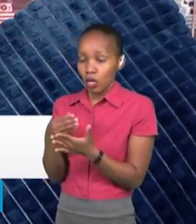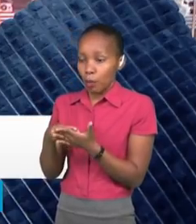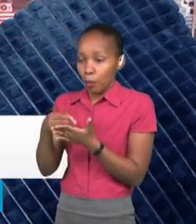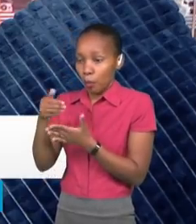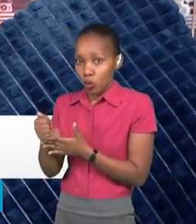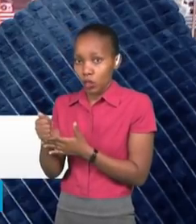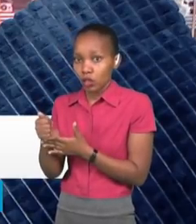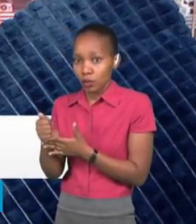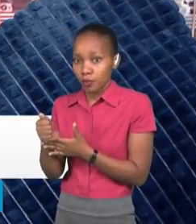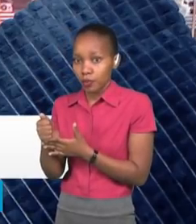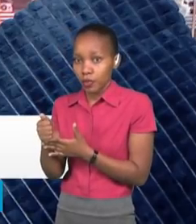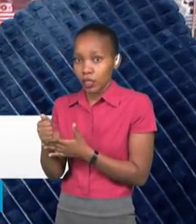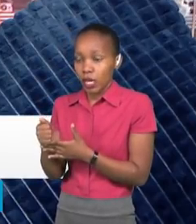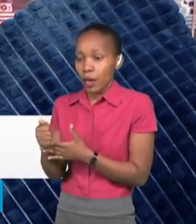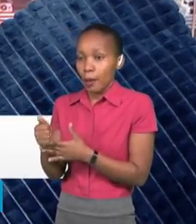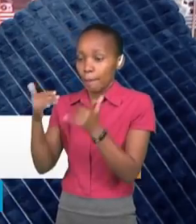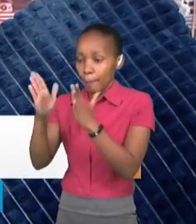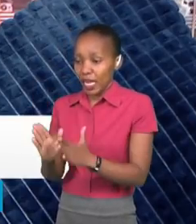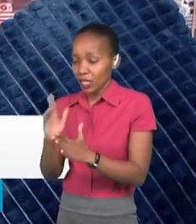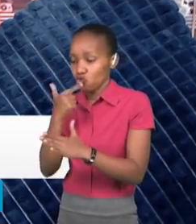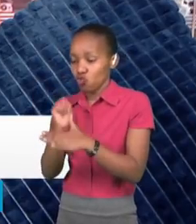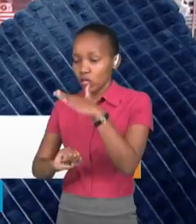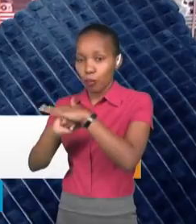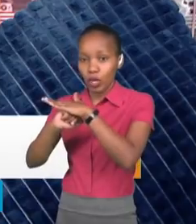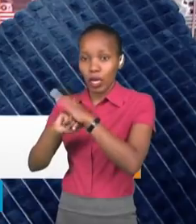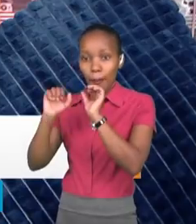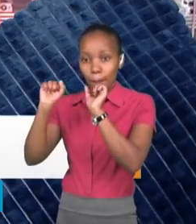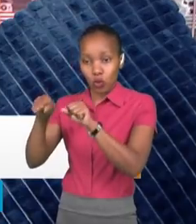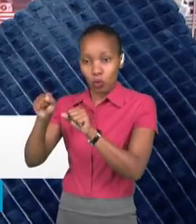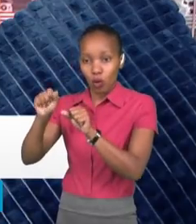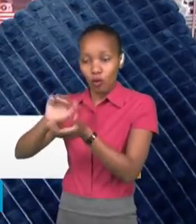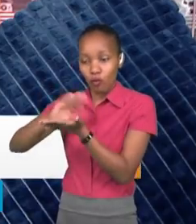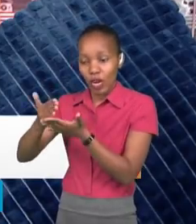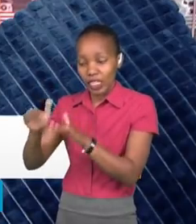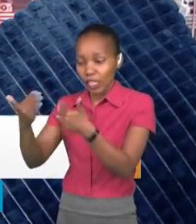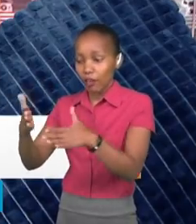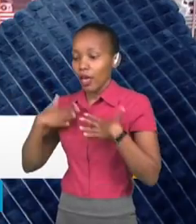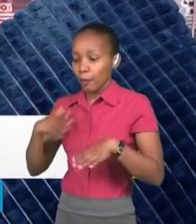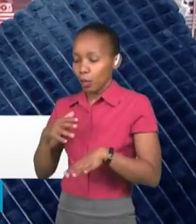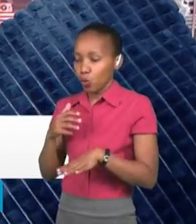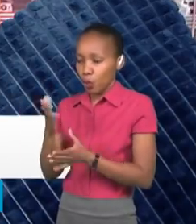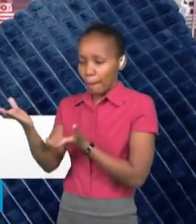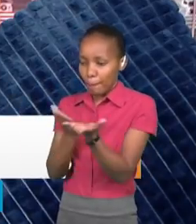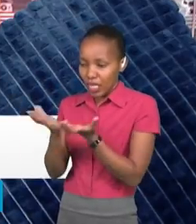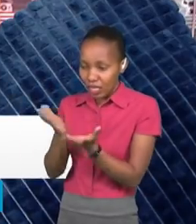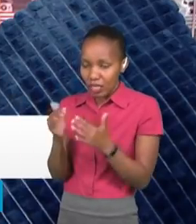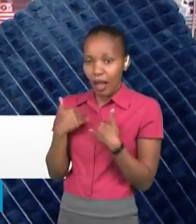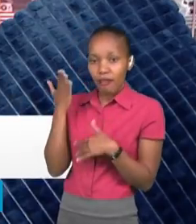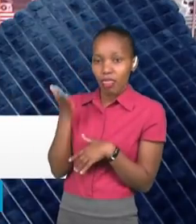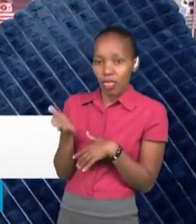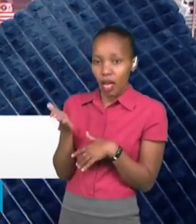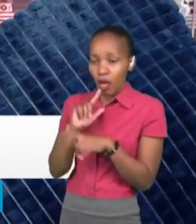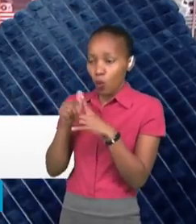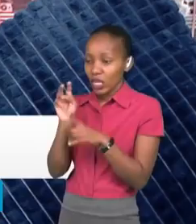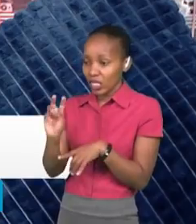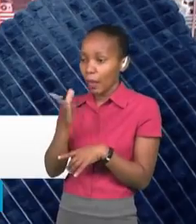persons who, yeah, are able to actually fund. It's true that. So it means that people are seeing business sense in it. Mm-hmm. So if you look at